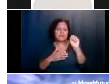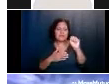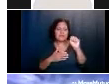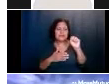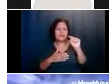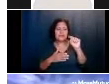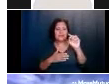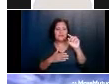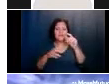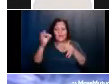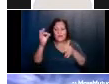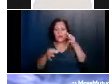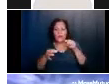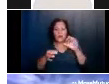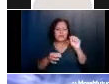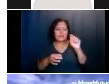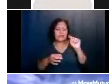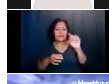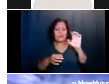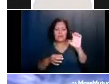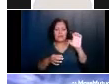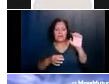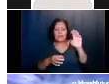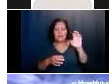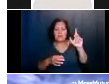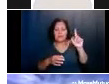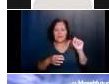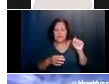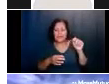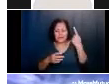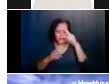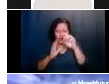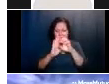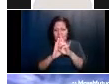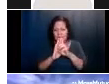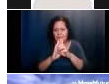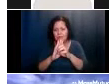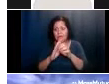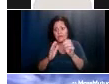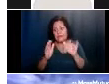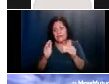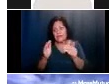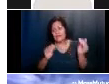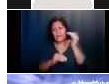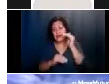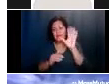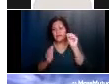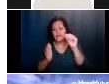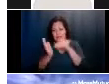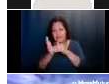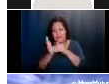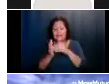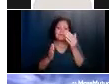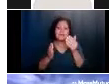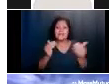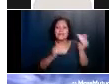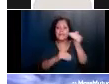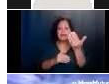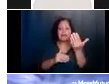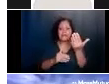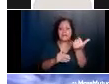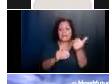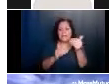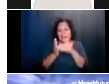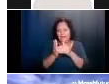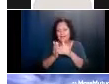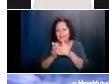use random numbers, would exceed the maximum annual contribution limit.